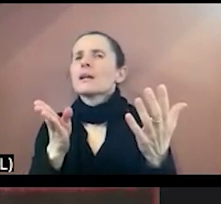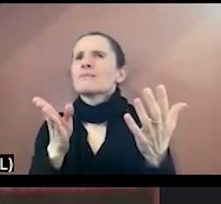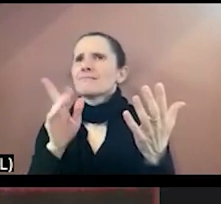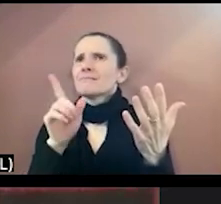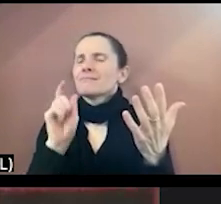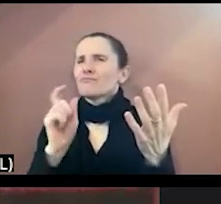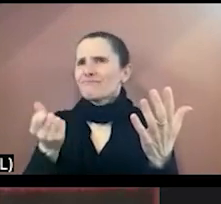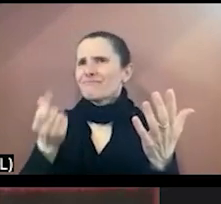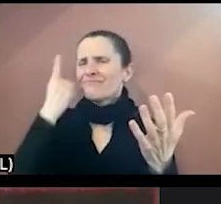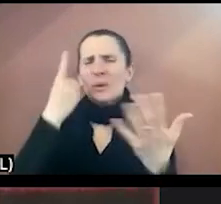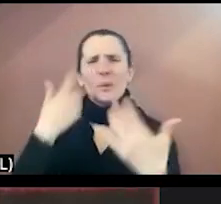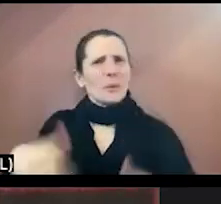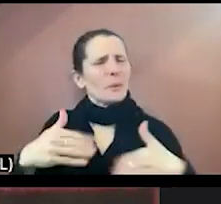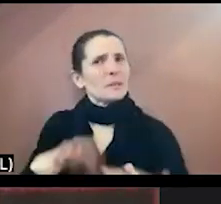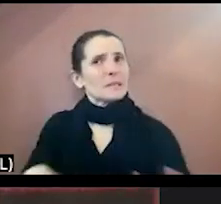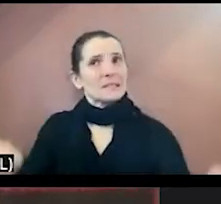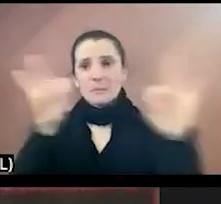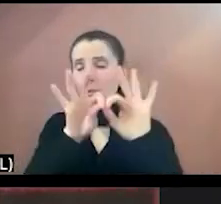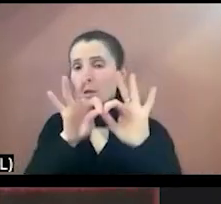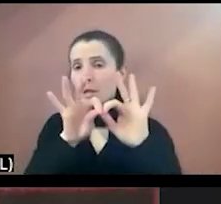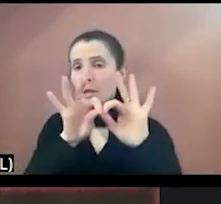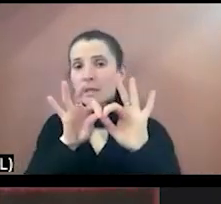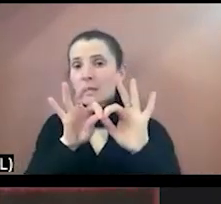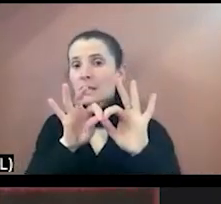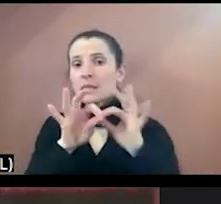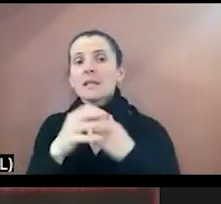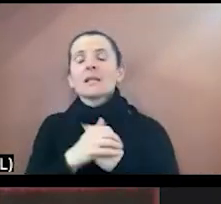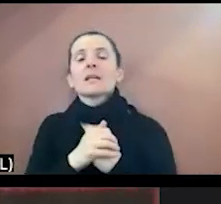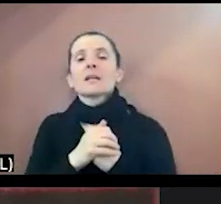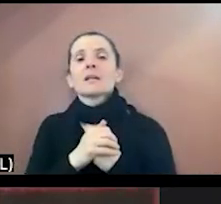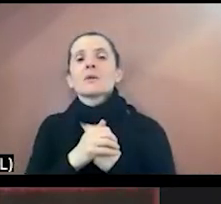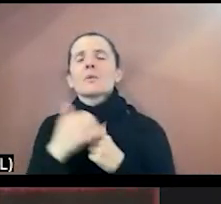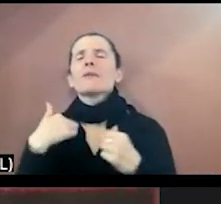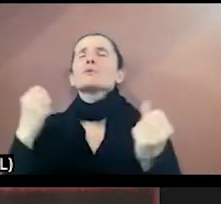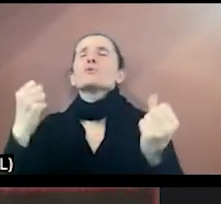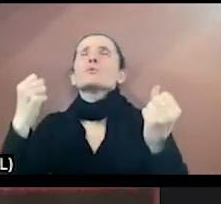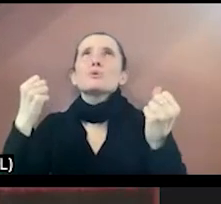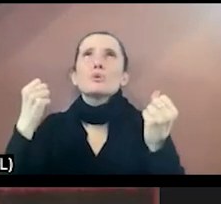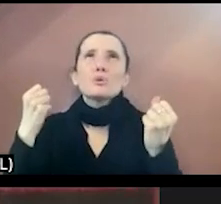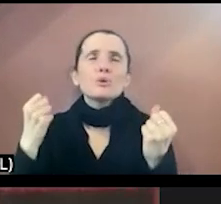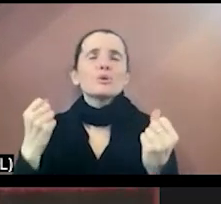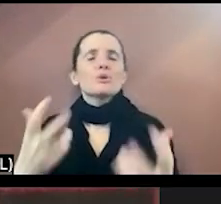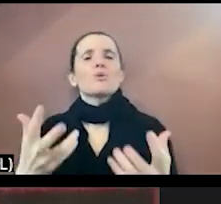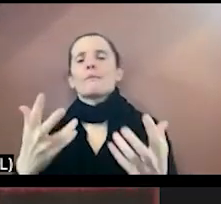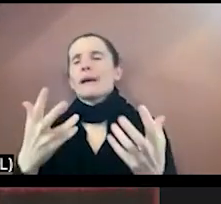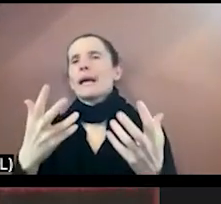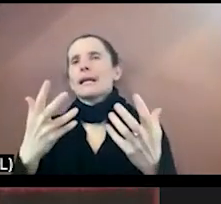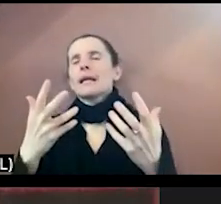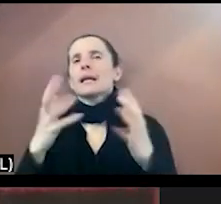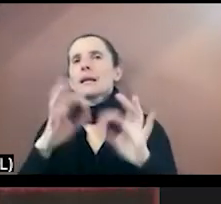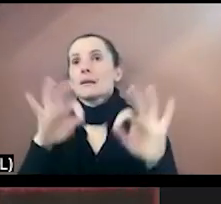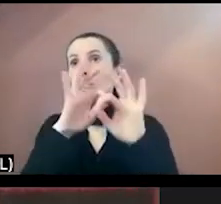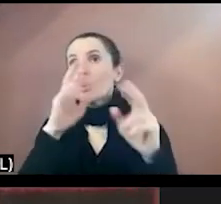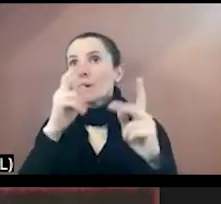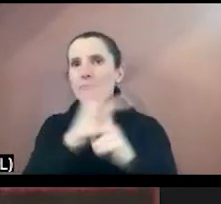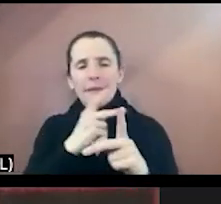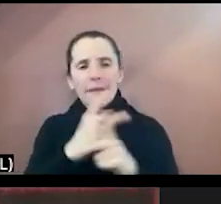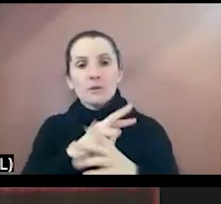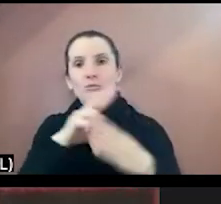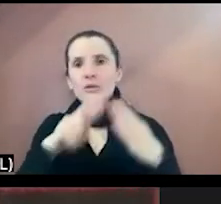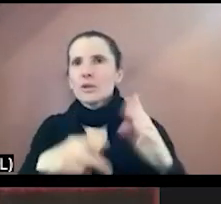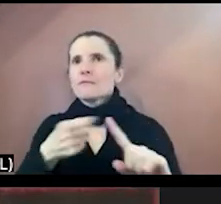underestimated. It's not a case that we have so many important mathematical results from blind people in